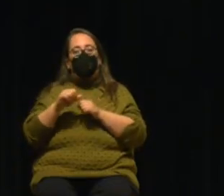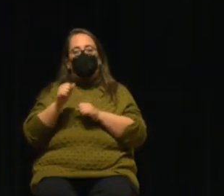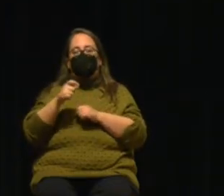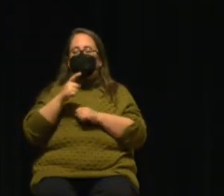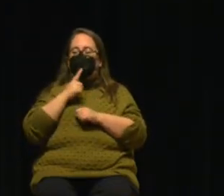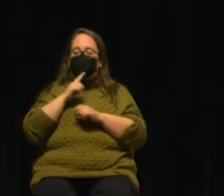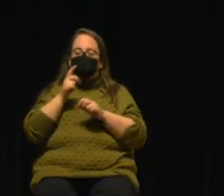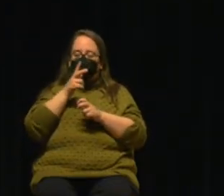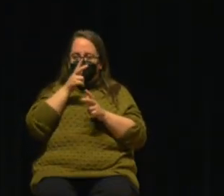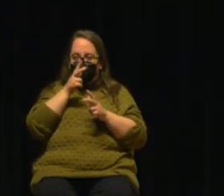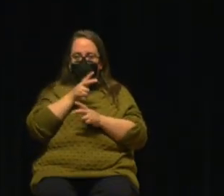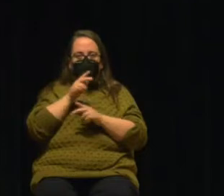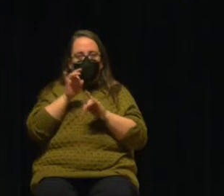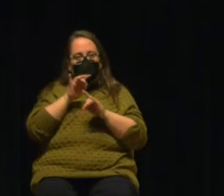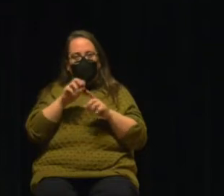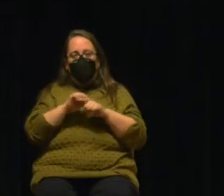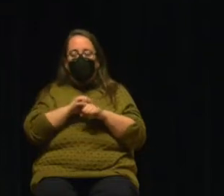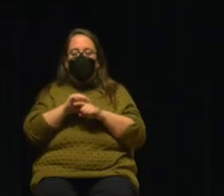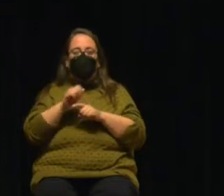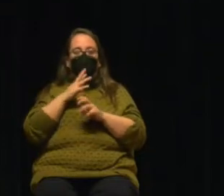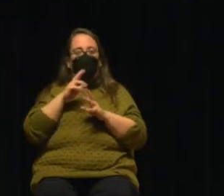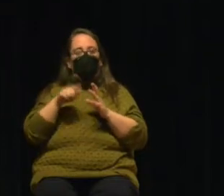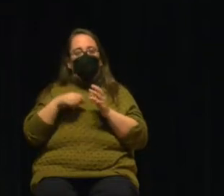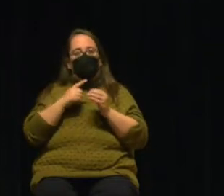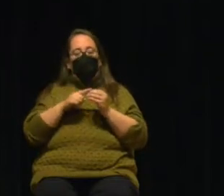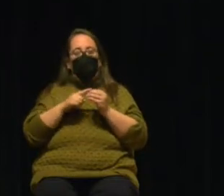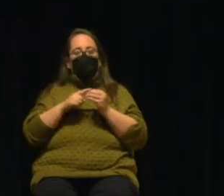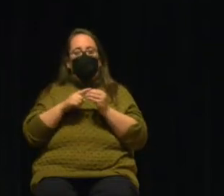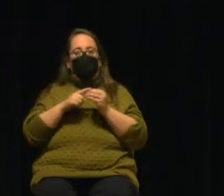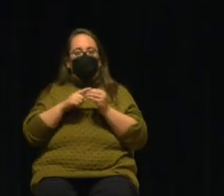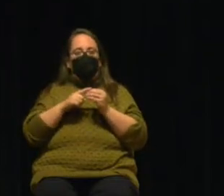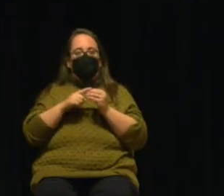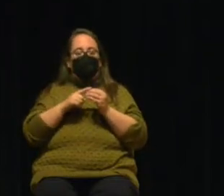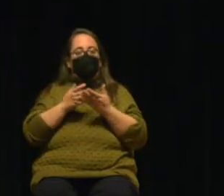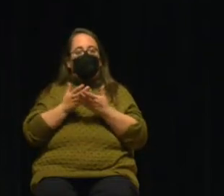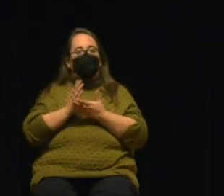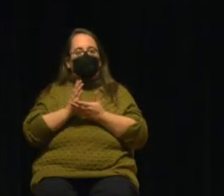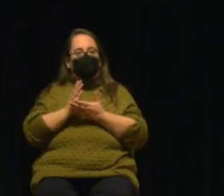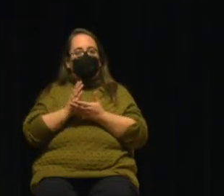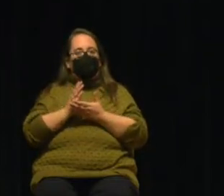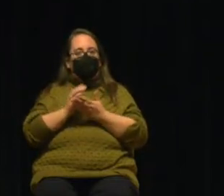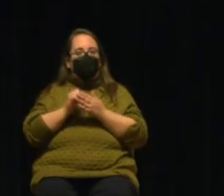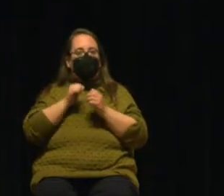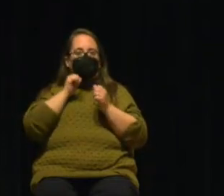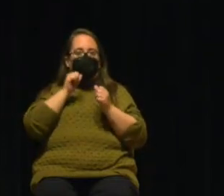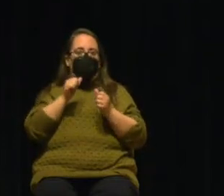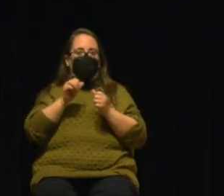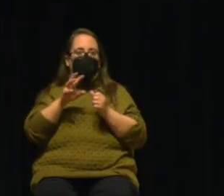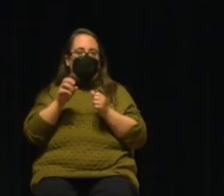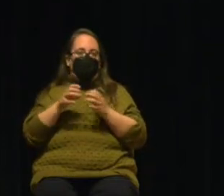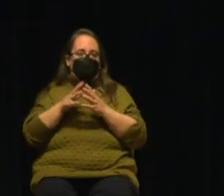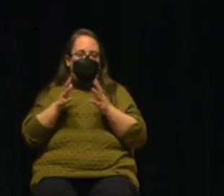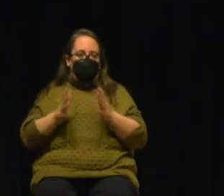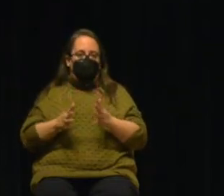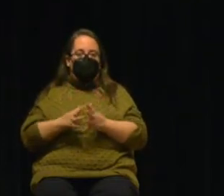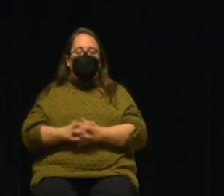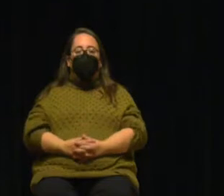this practice. He talked about the sort of the rights that were being denied African Americans.